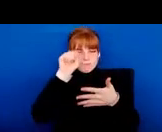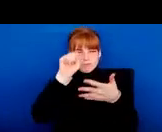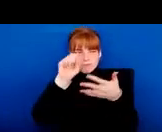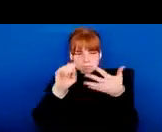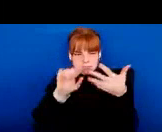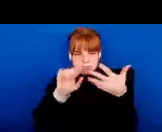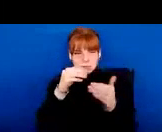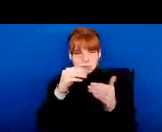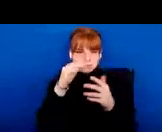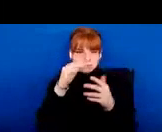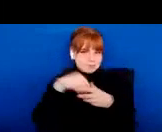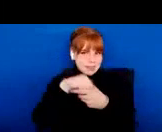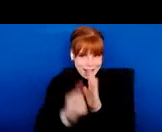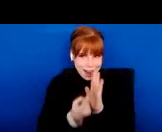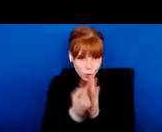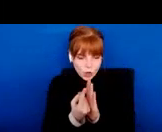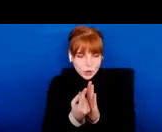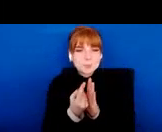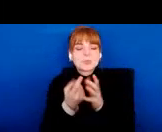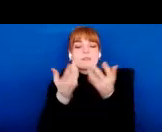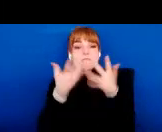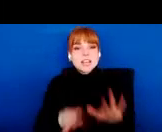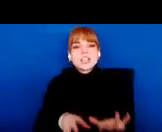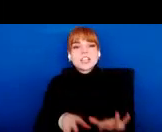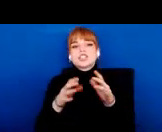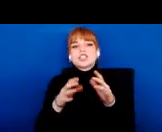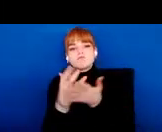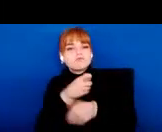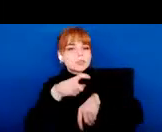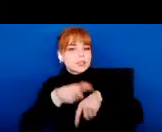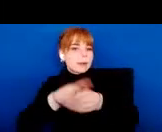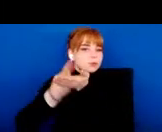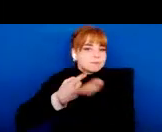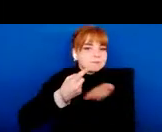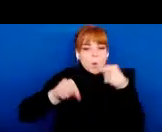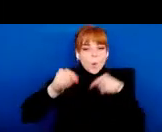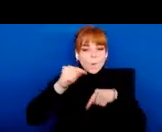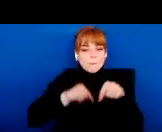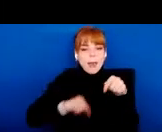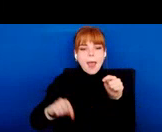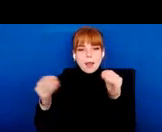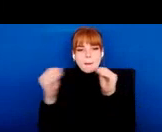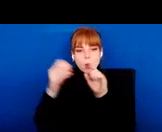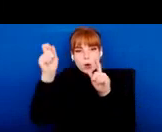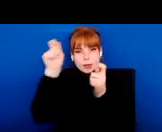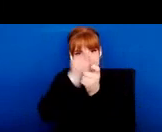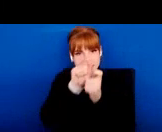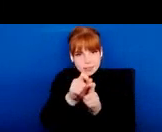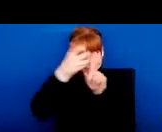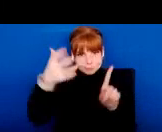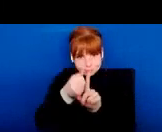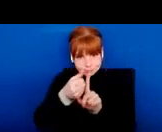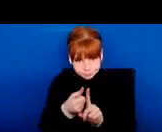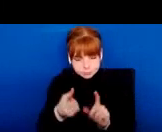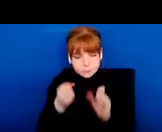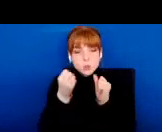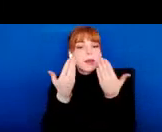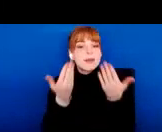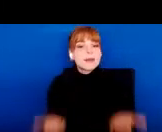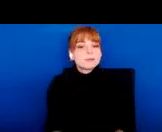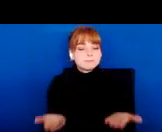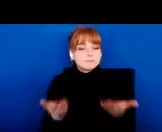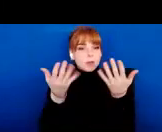hopefully take some time and go back and talk about some of this in more detail. So I do want to open things up to questions.